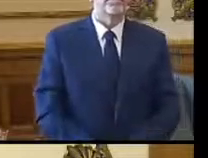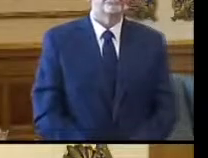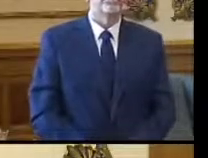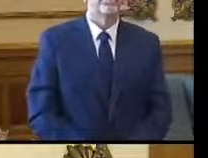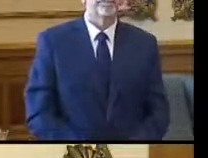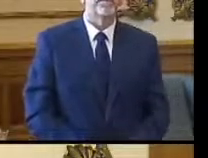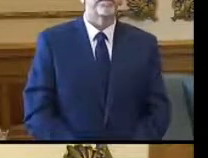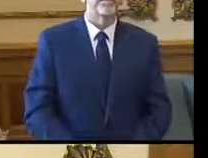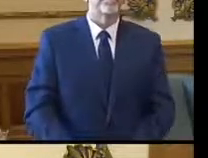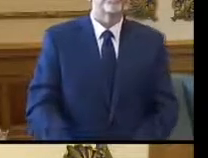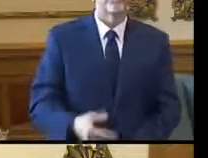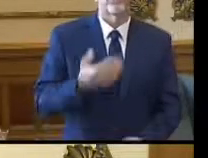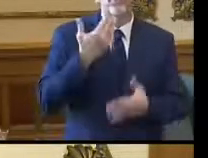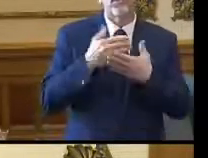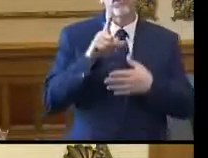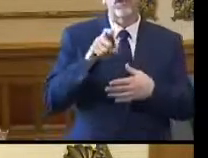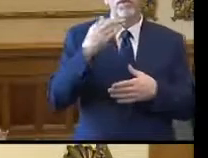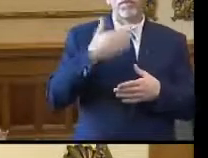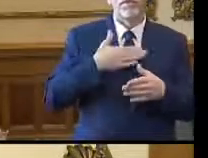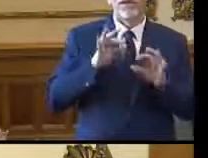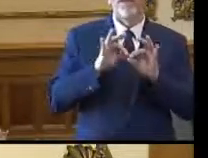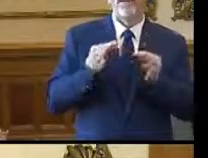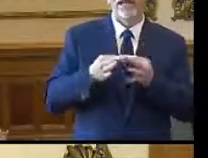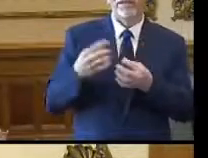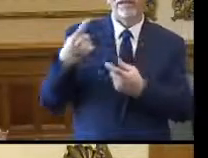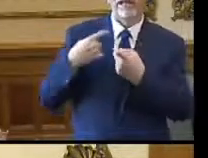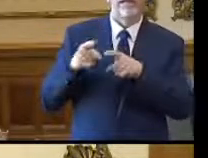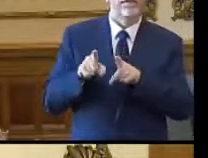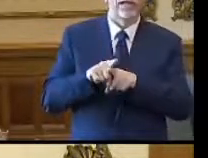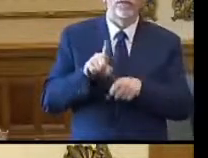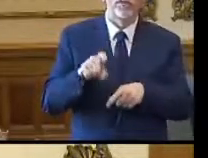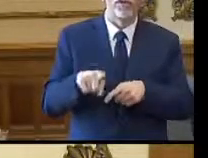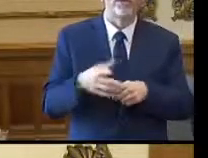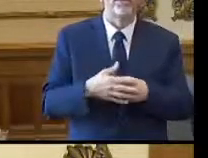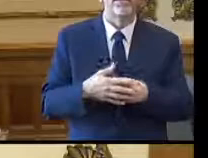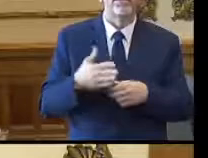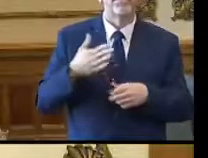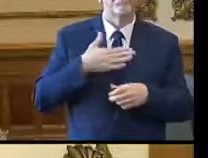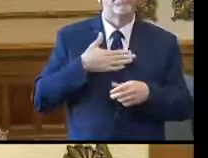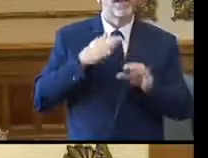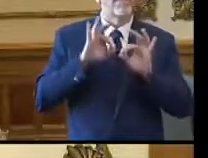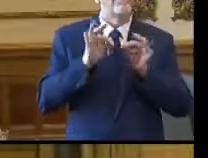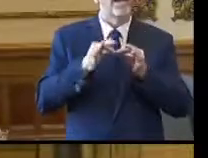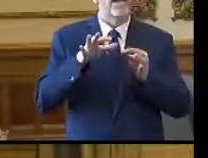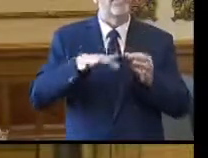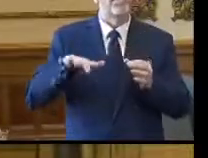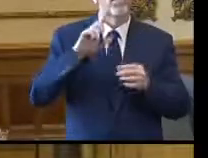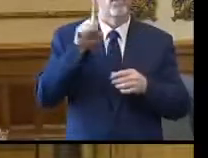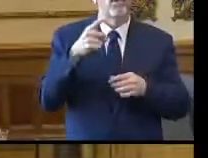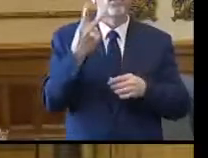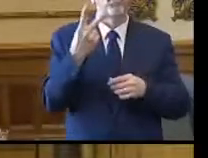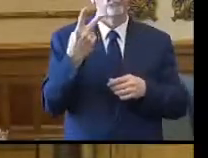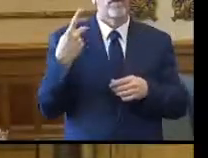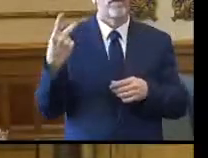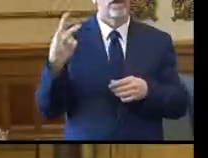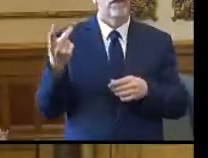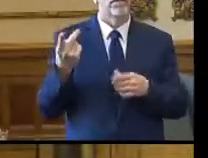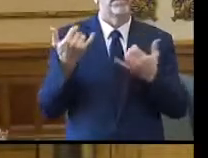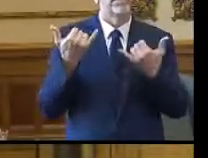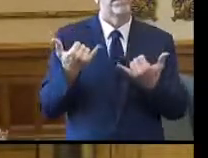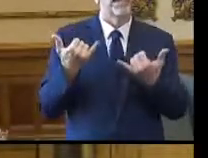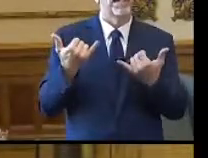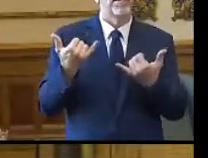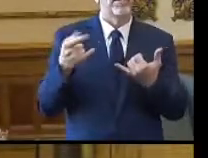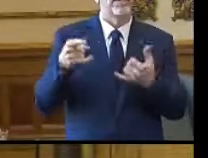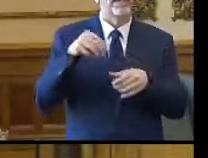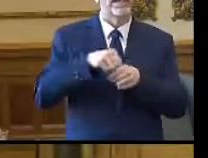So I think that's a really good question, because my family's asking the same thing. You know, out of my family, there are only 2 of us that are now out